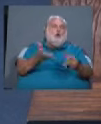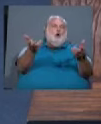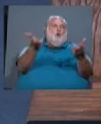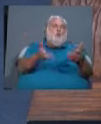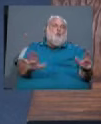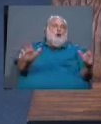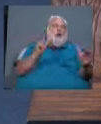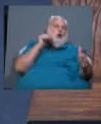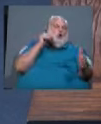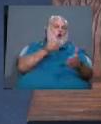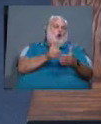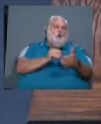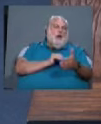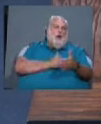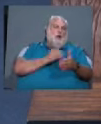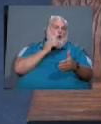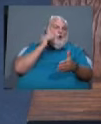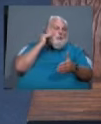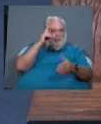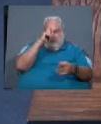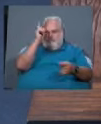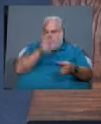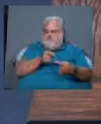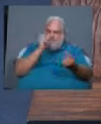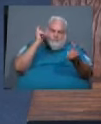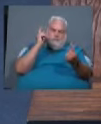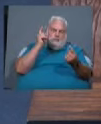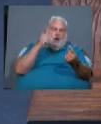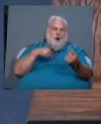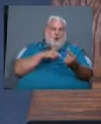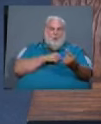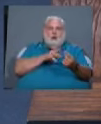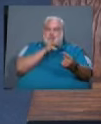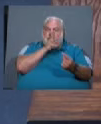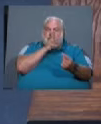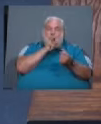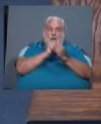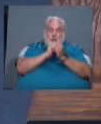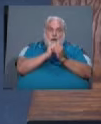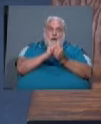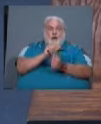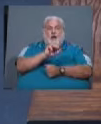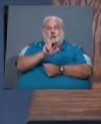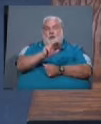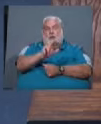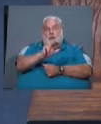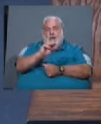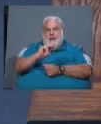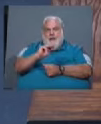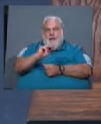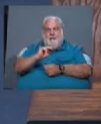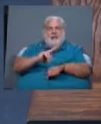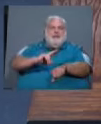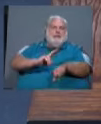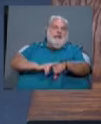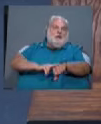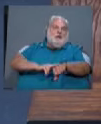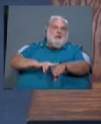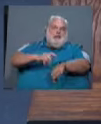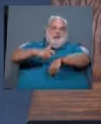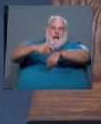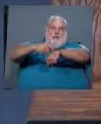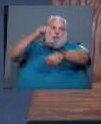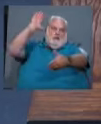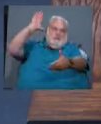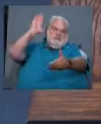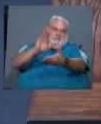closer to our homes, so we don't agree. We are intending to speak with 3M, but naturally, the time is going to be short